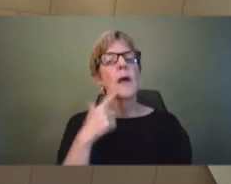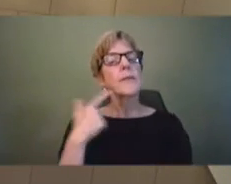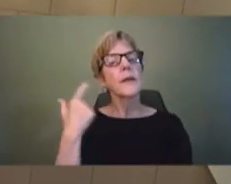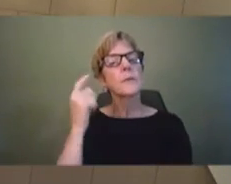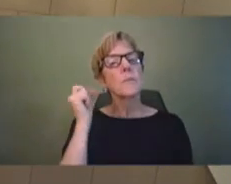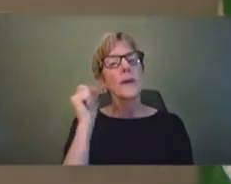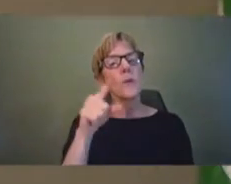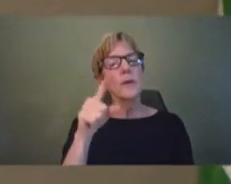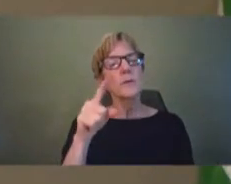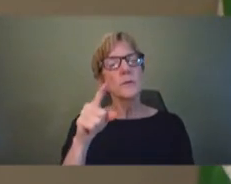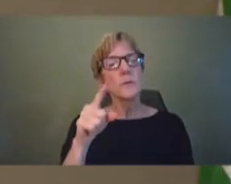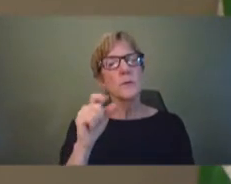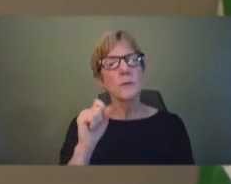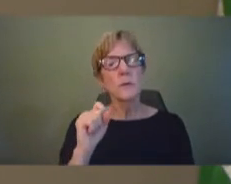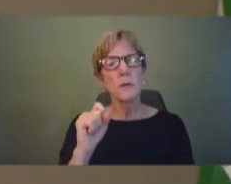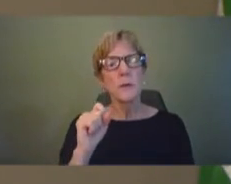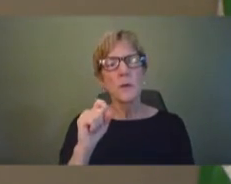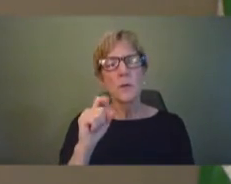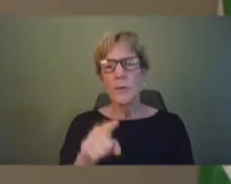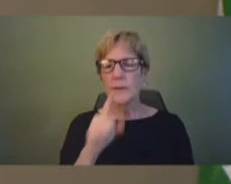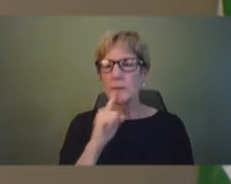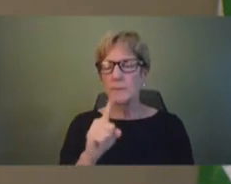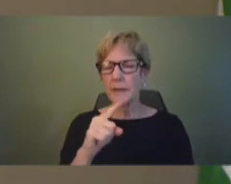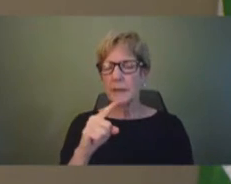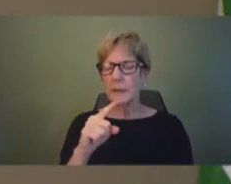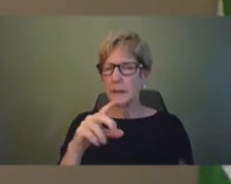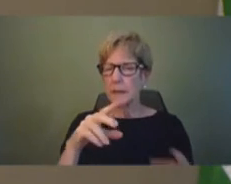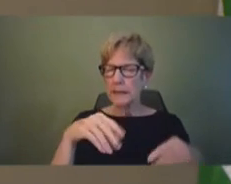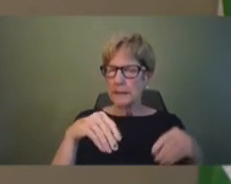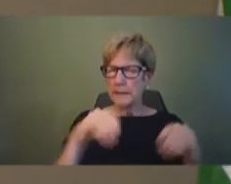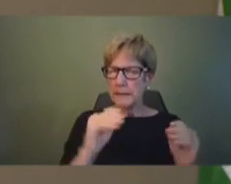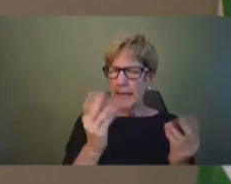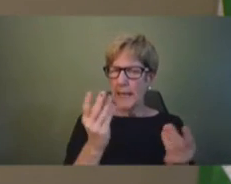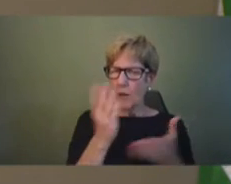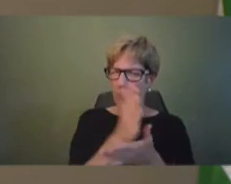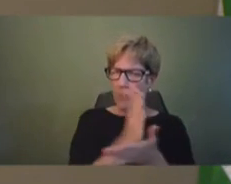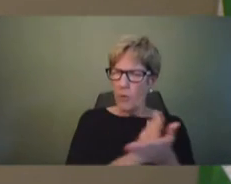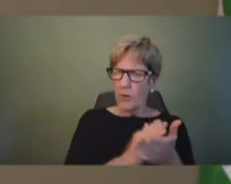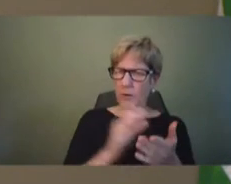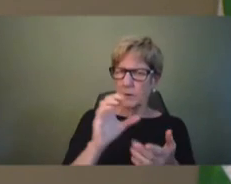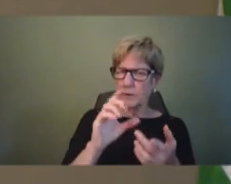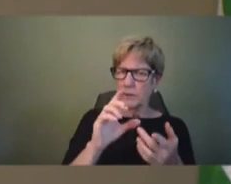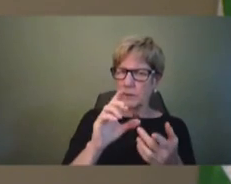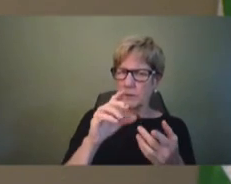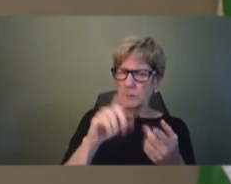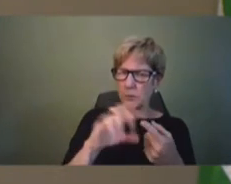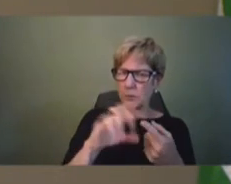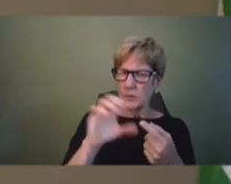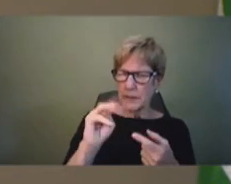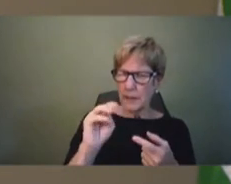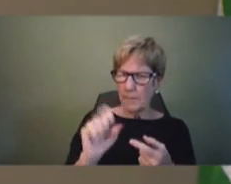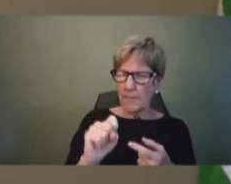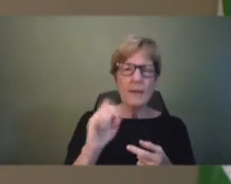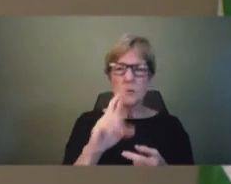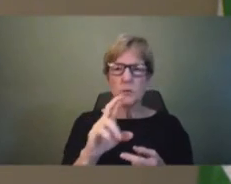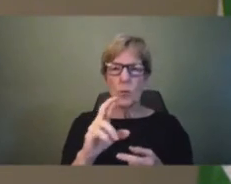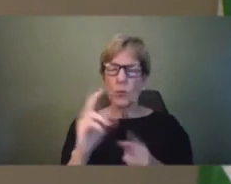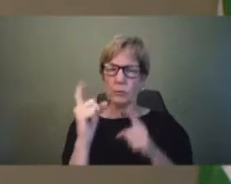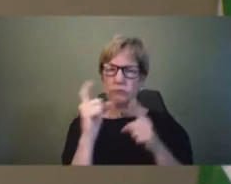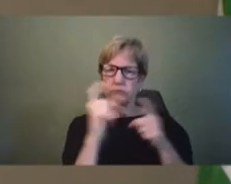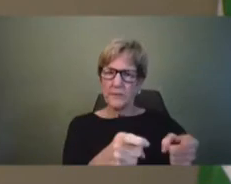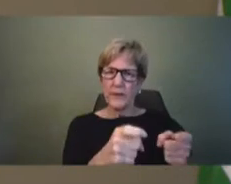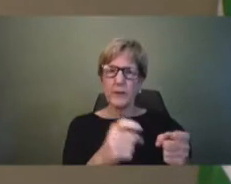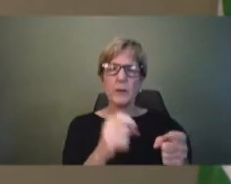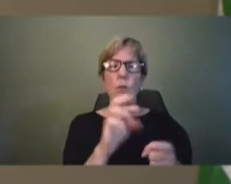uh would this be a sale of a portion of the land to CMS or is it a uh dedication of land or what the